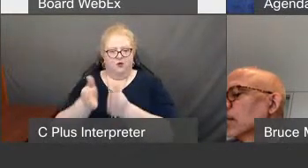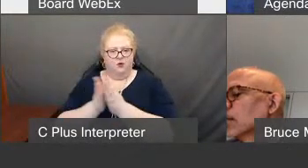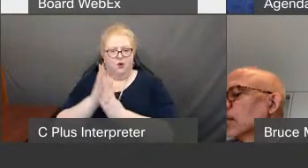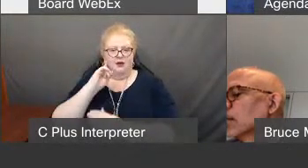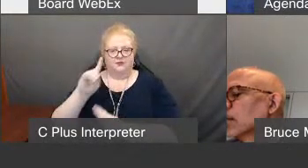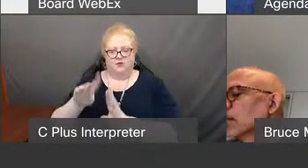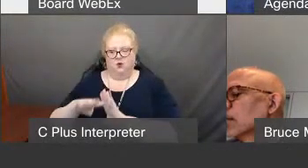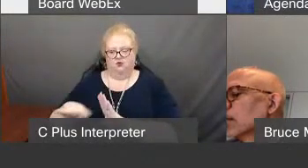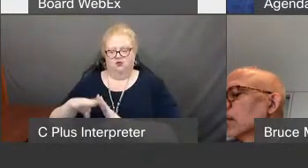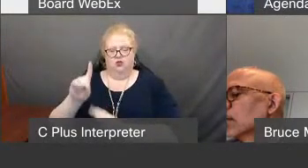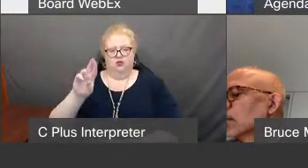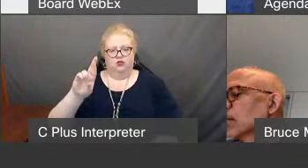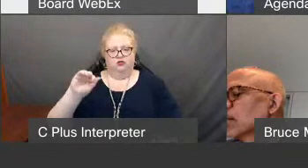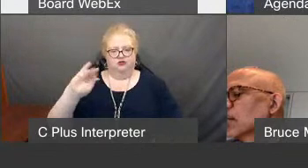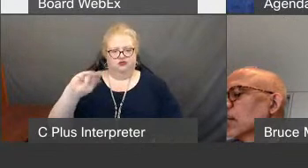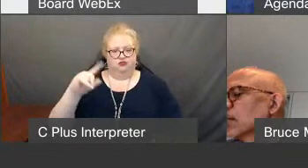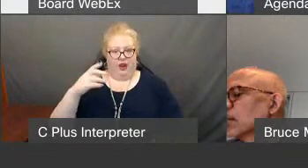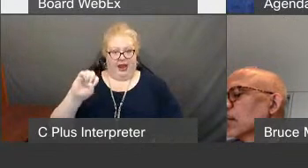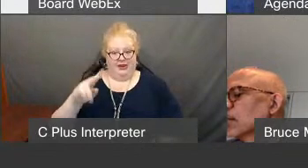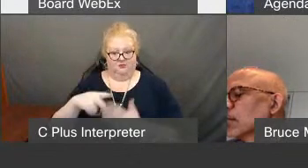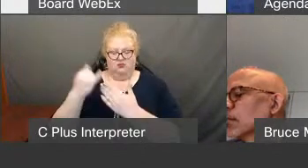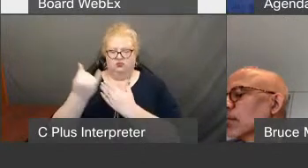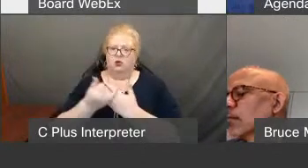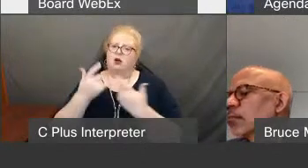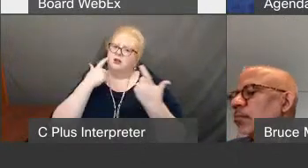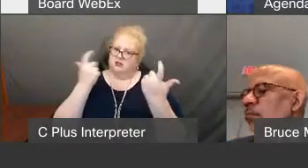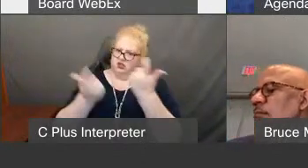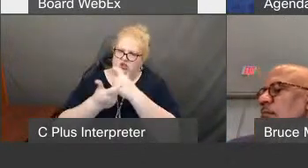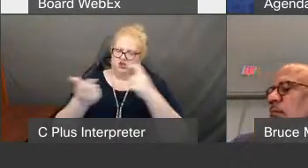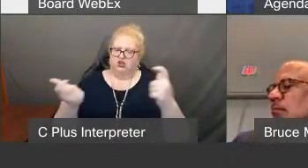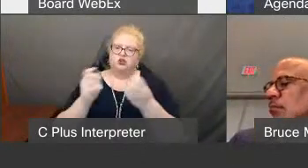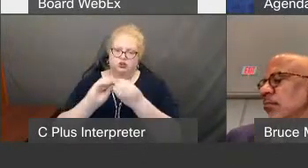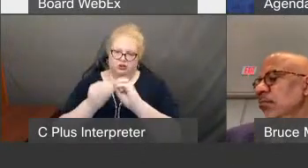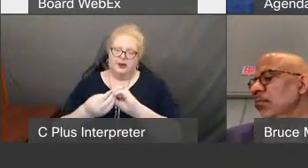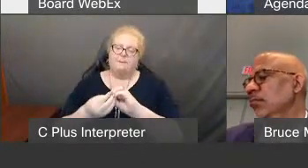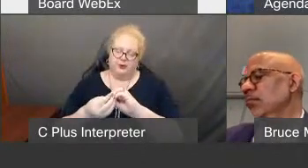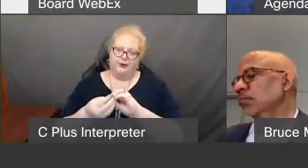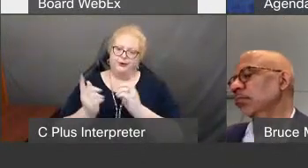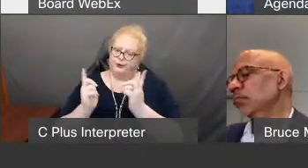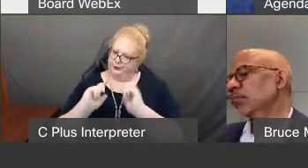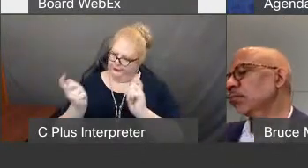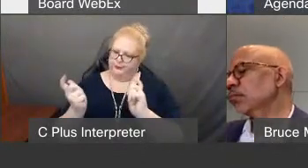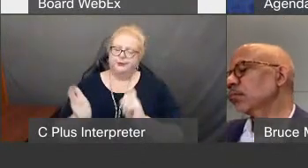massive number. Yes, ma'am. And I'll defer to others who have their hands up.